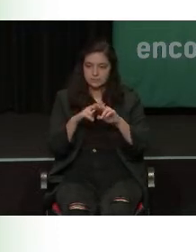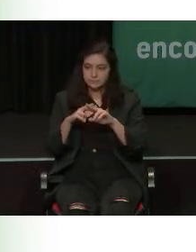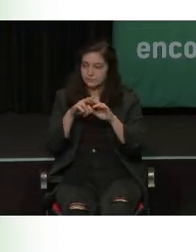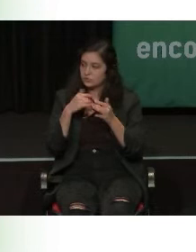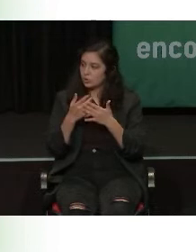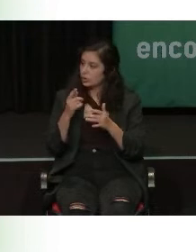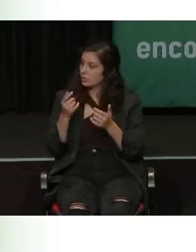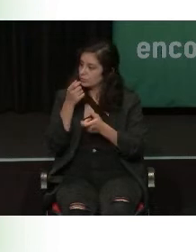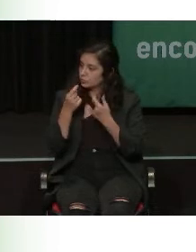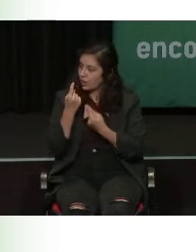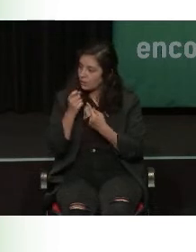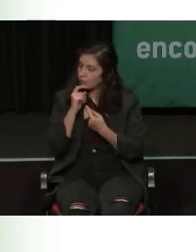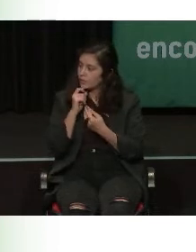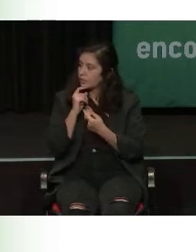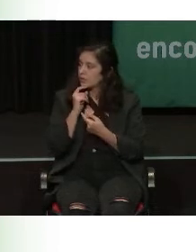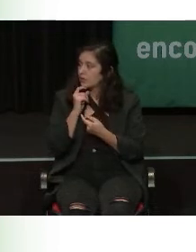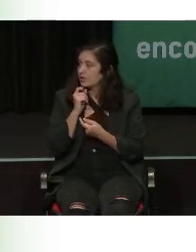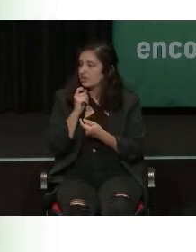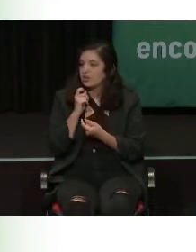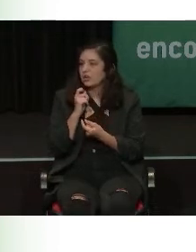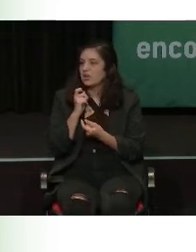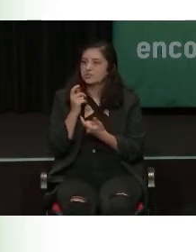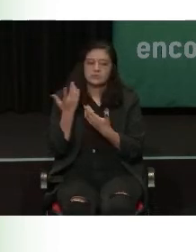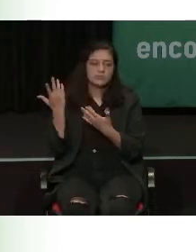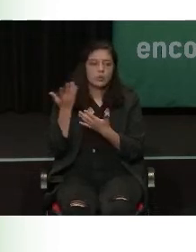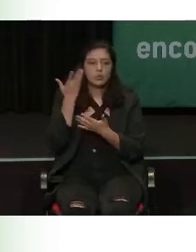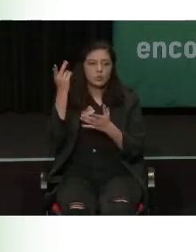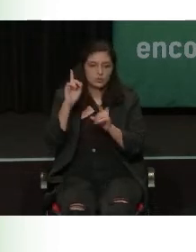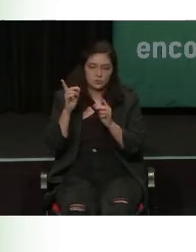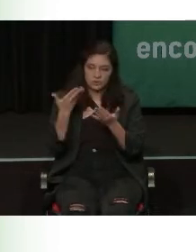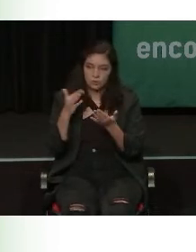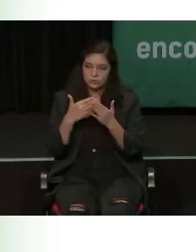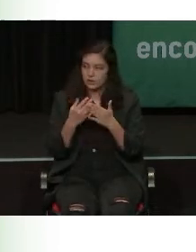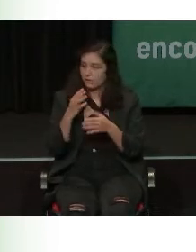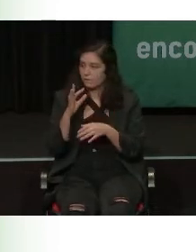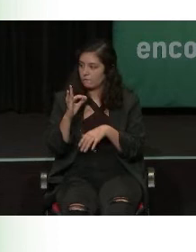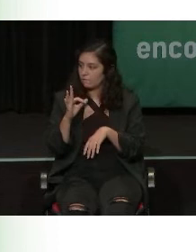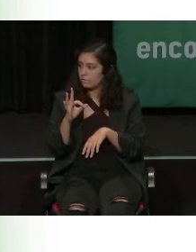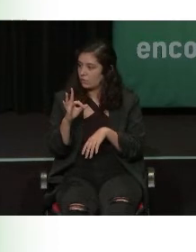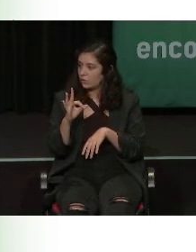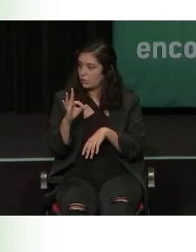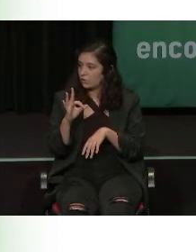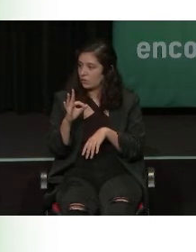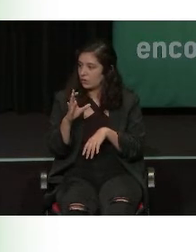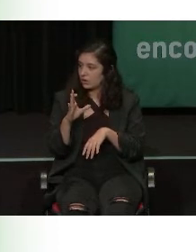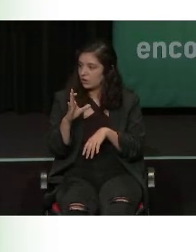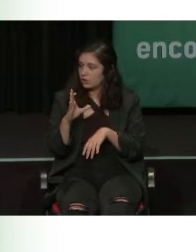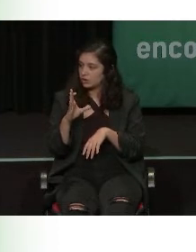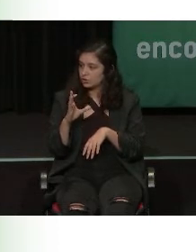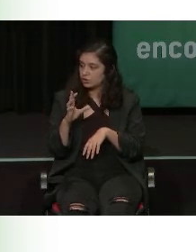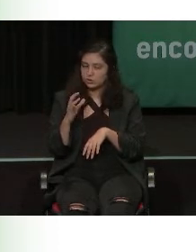people can say it's not high quality. So we had 4 WHO pre-qualification for